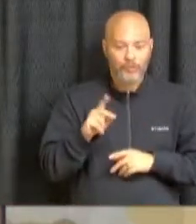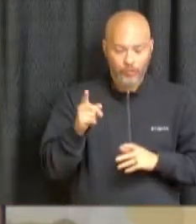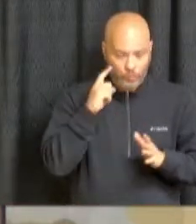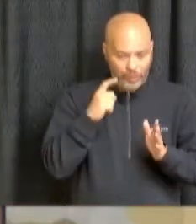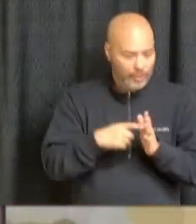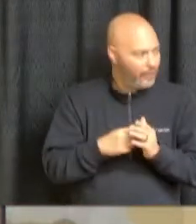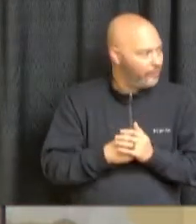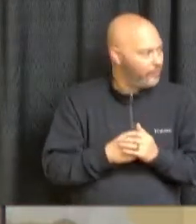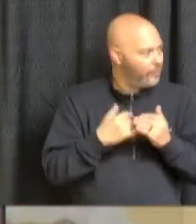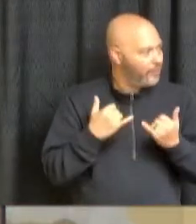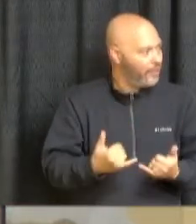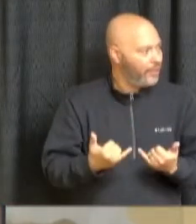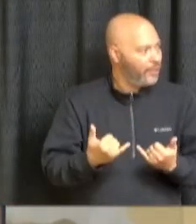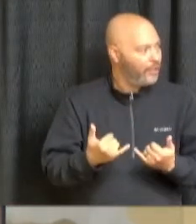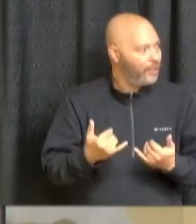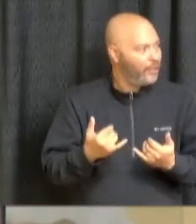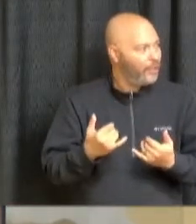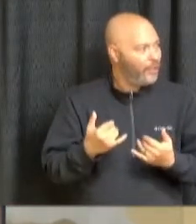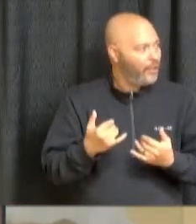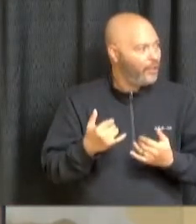you're recognized. Thank you, Mayor.